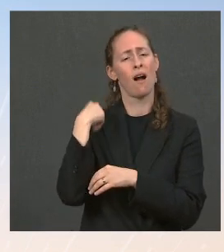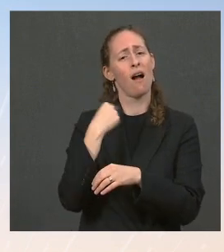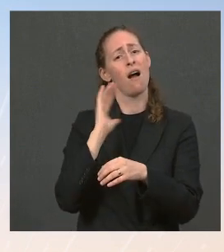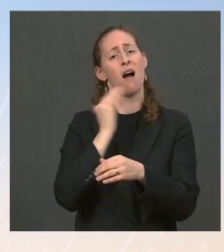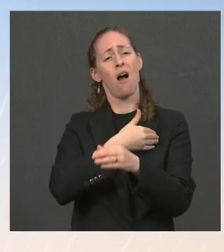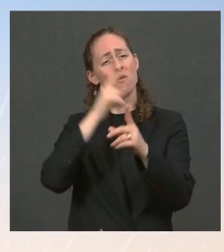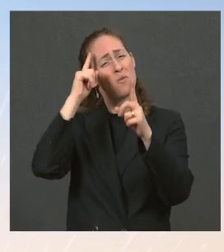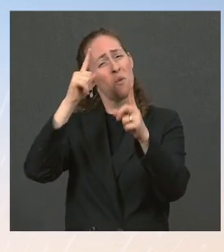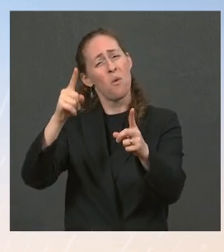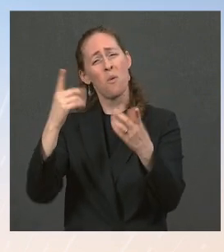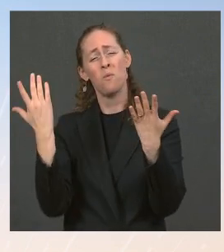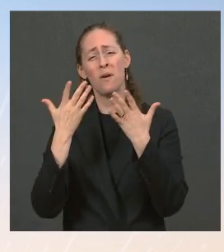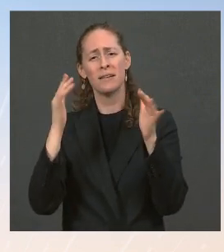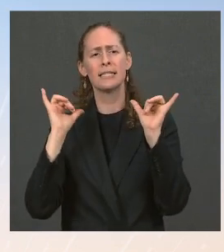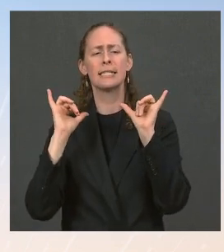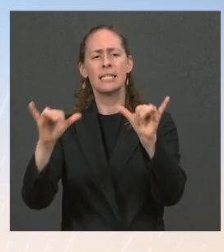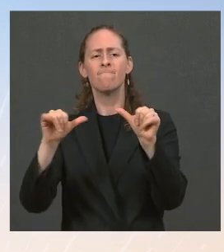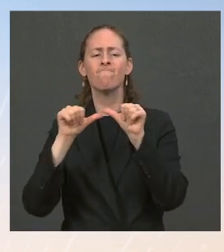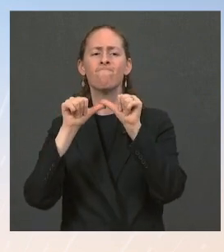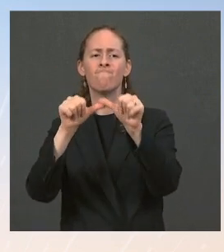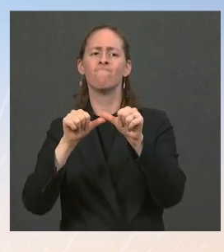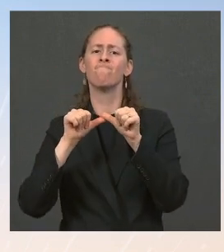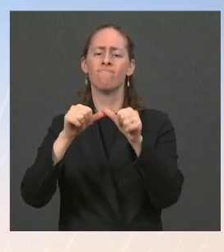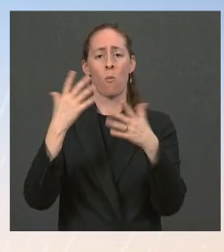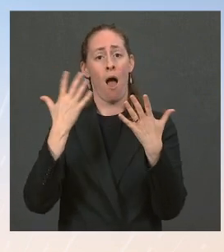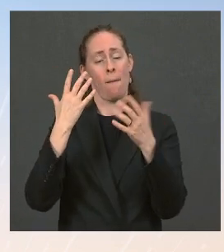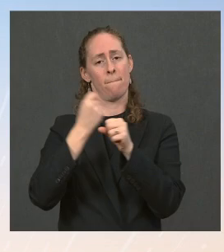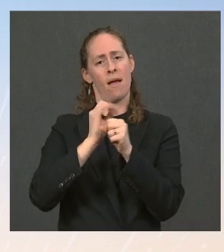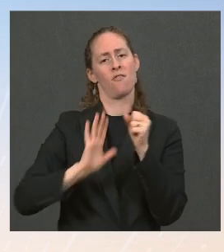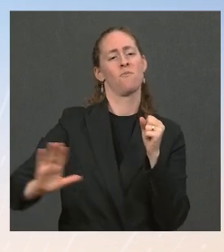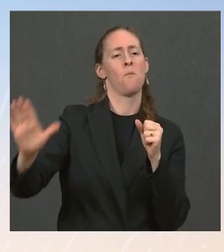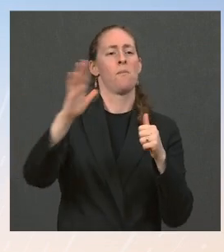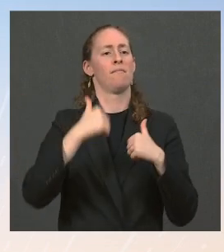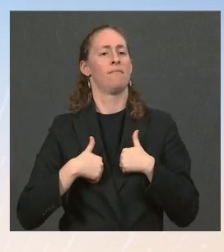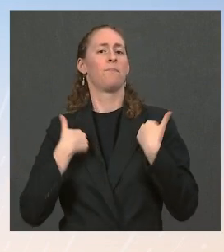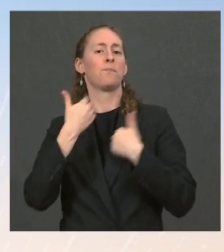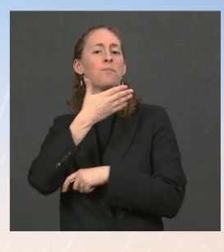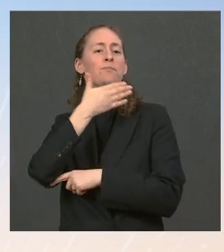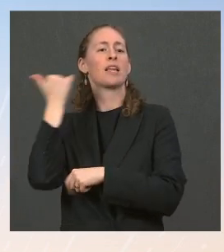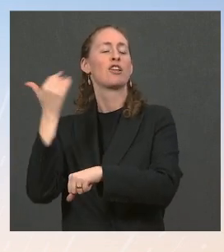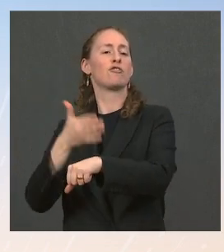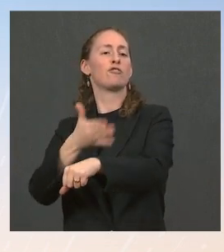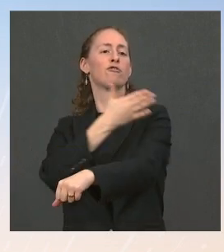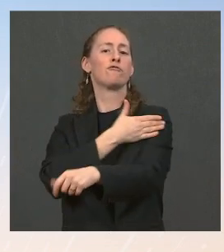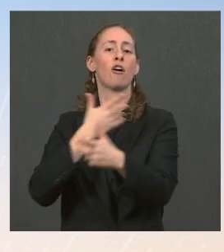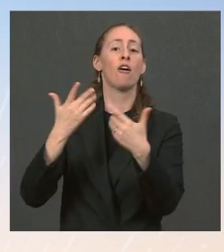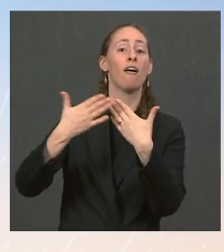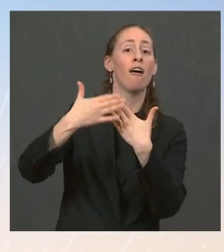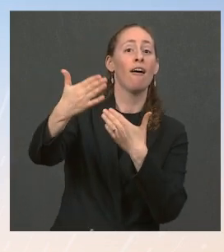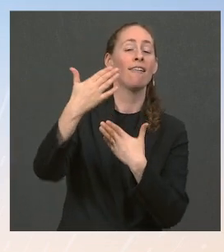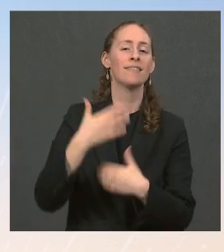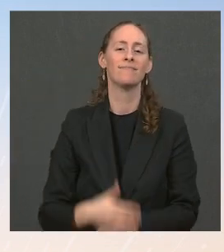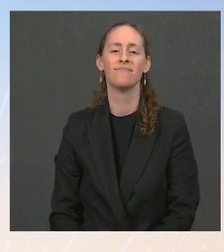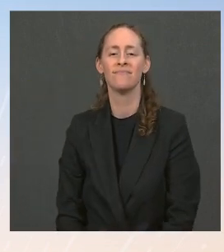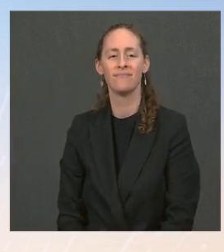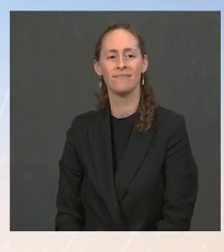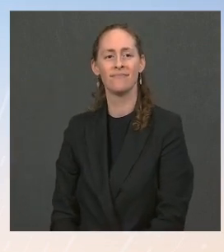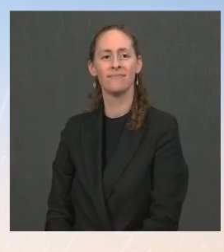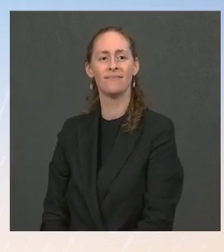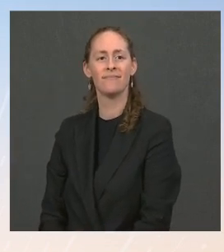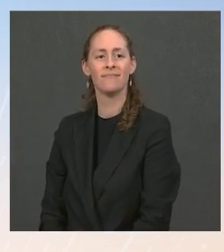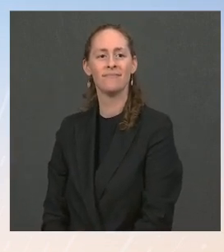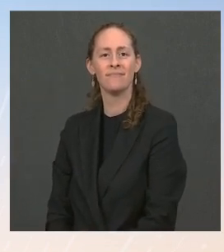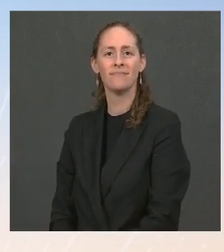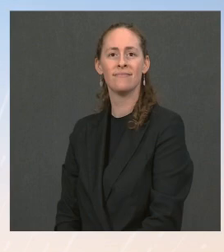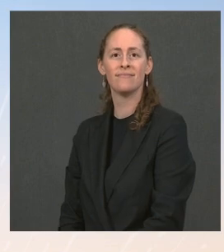forward and keep making their lives better and, look at that over the long term. Go ahead. Jen, I was struck by what you said in response to Ed's